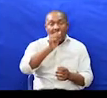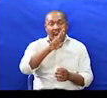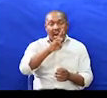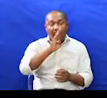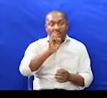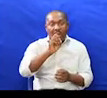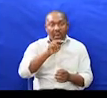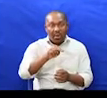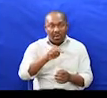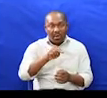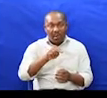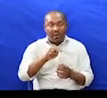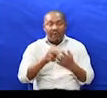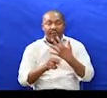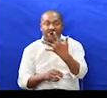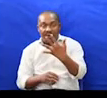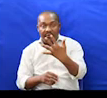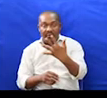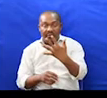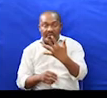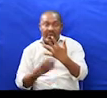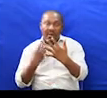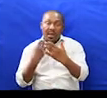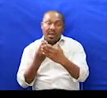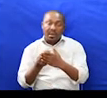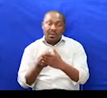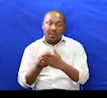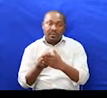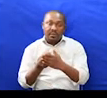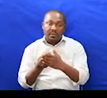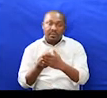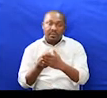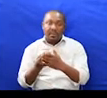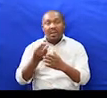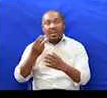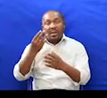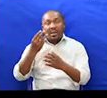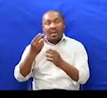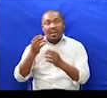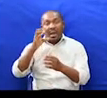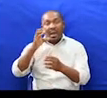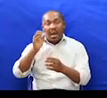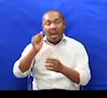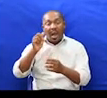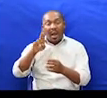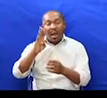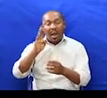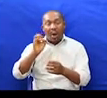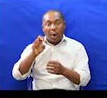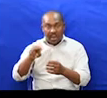is carbon 12 and what? Carbon 13. Very good. Carbon